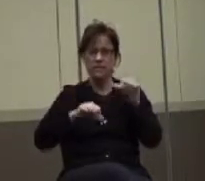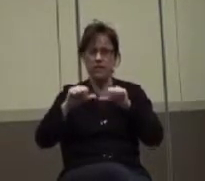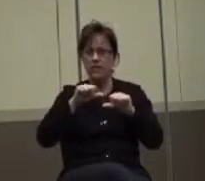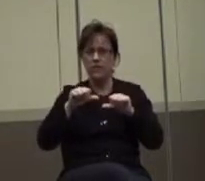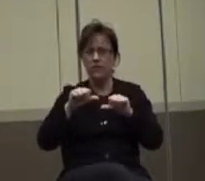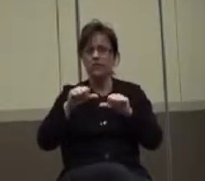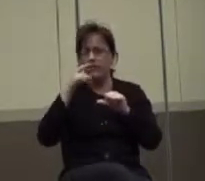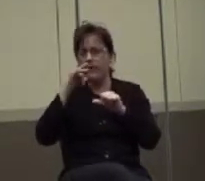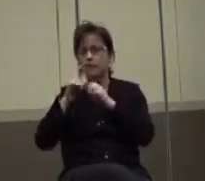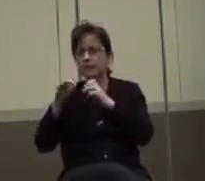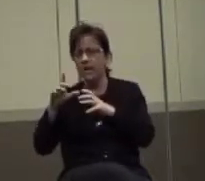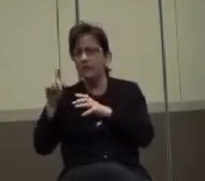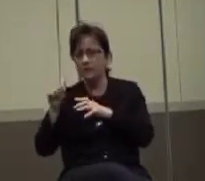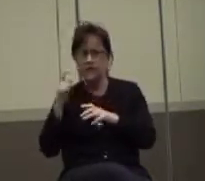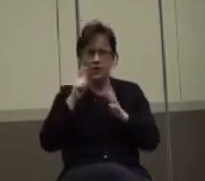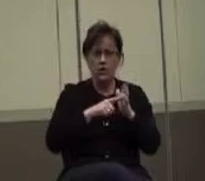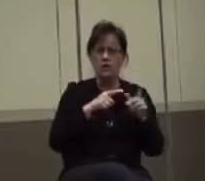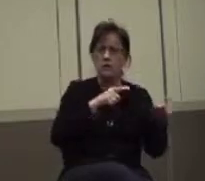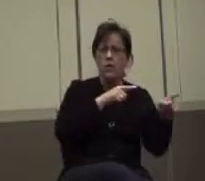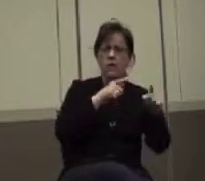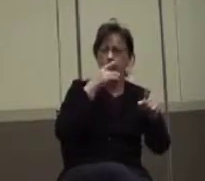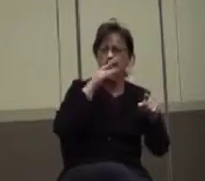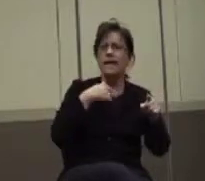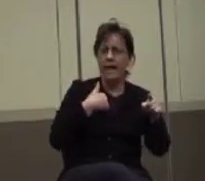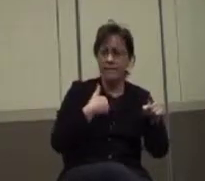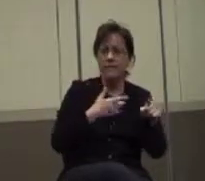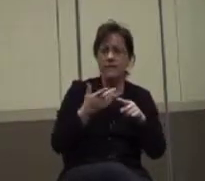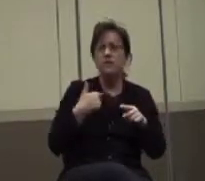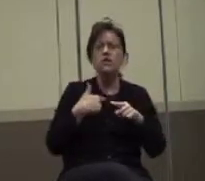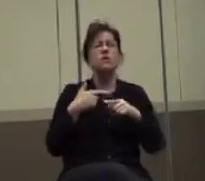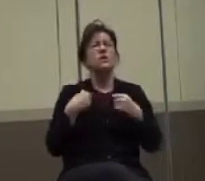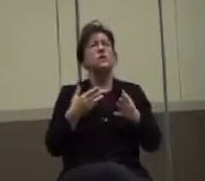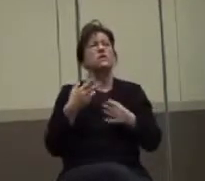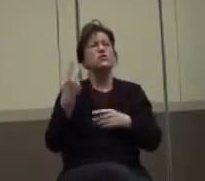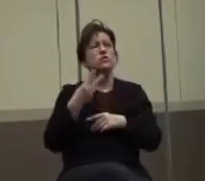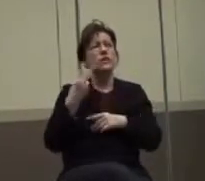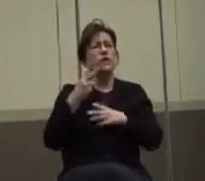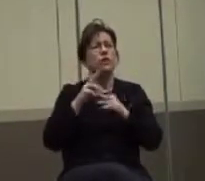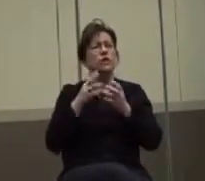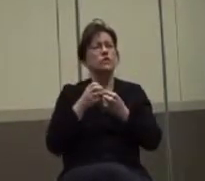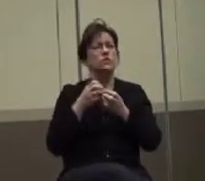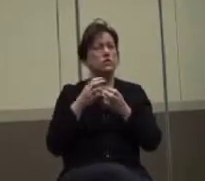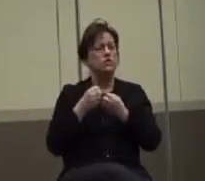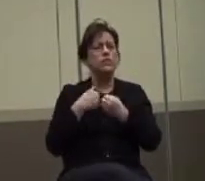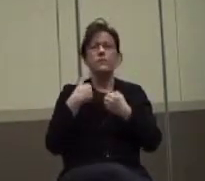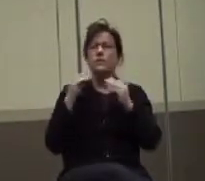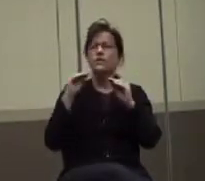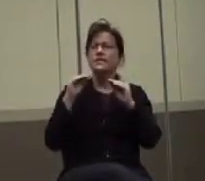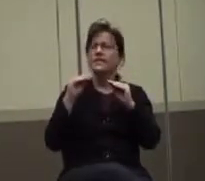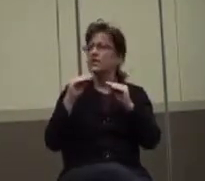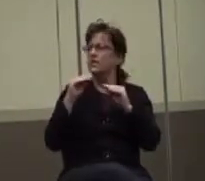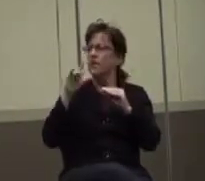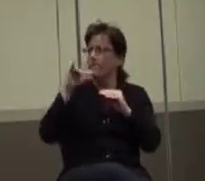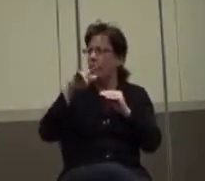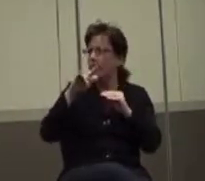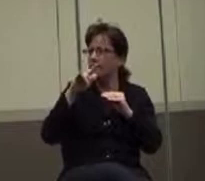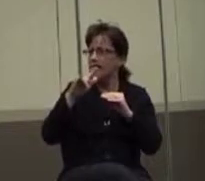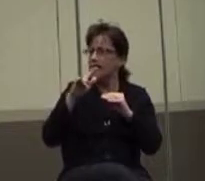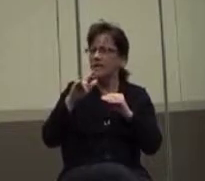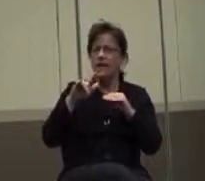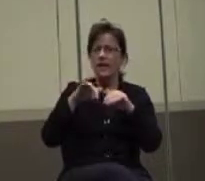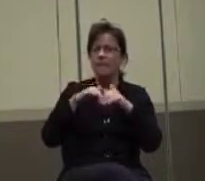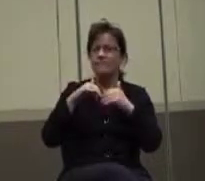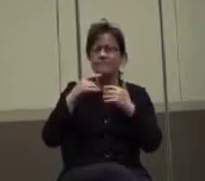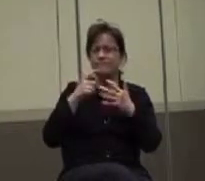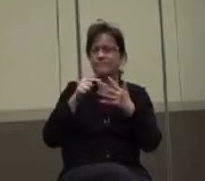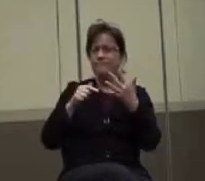mean, it's a 2-day workshop, and they were talking about training pilots to strafe. It was all Air Force stuff. It's like I'm kind of going,